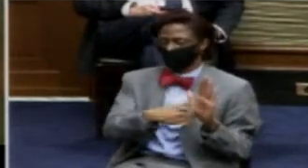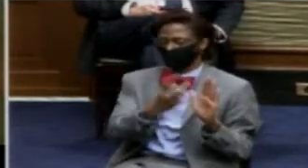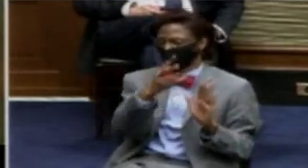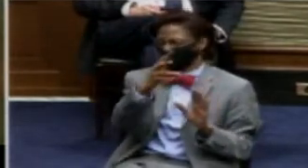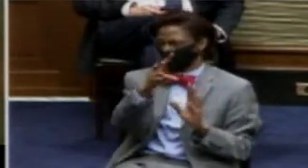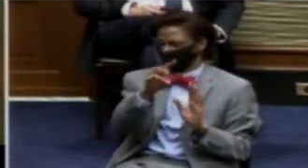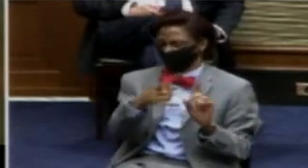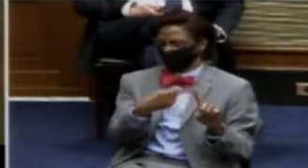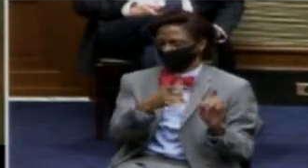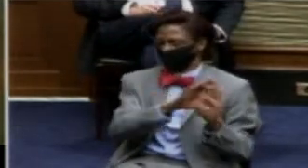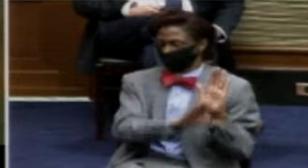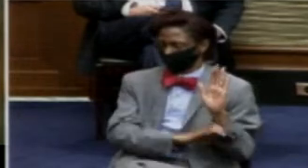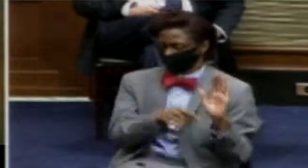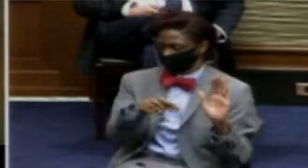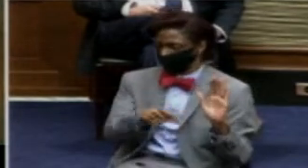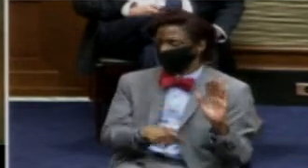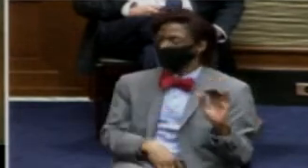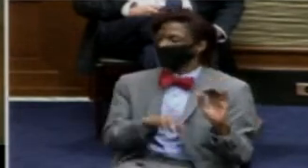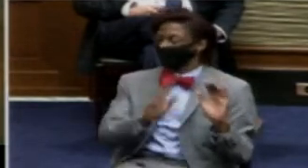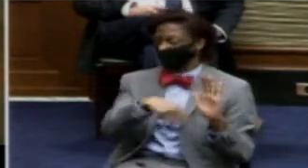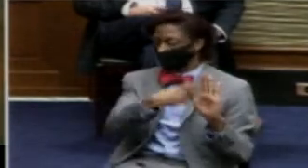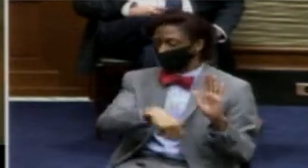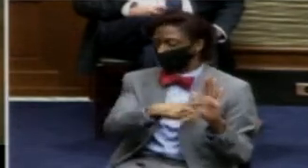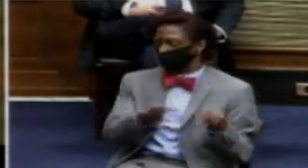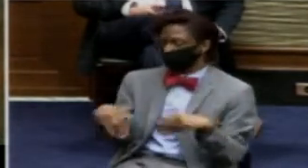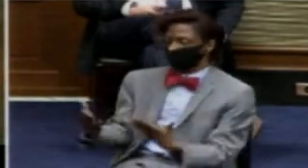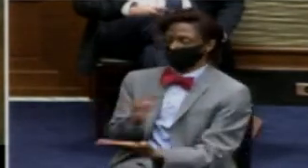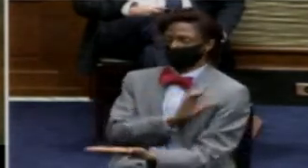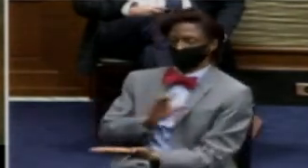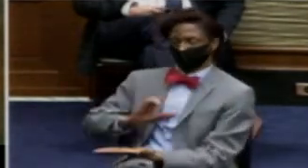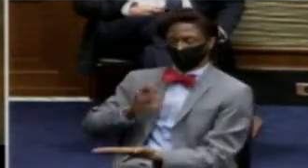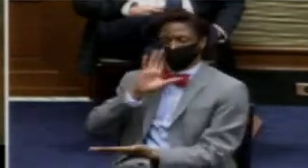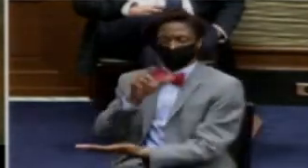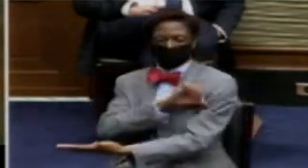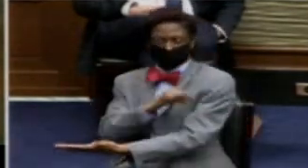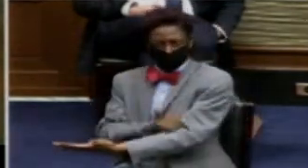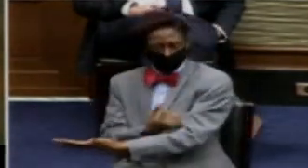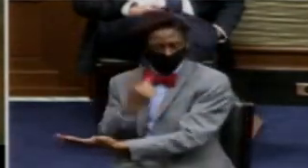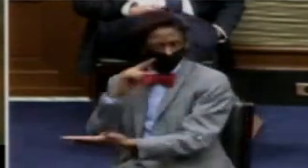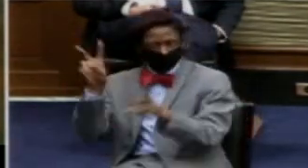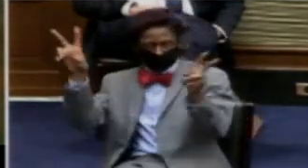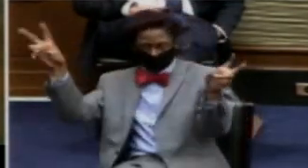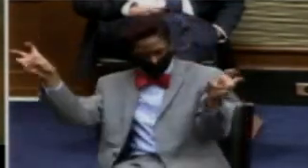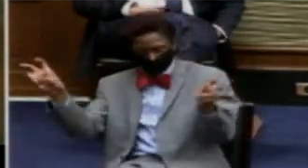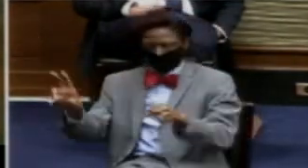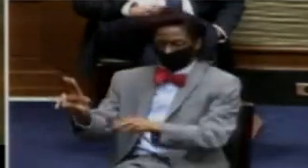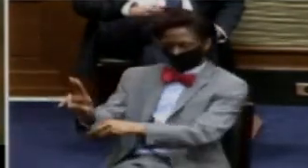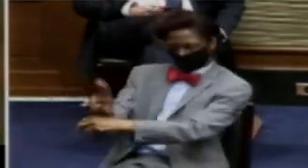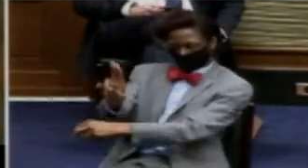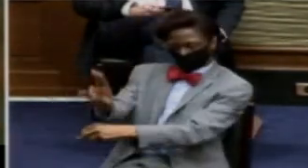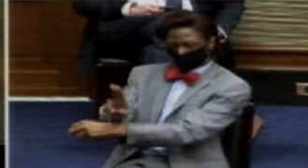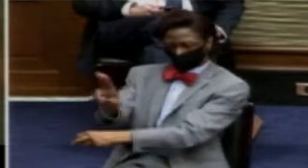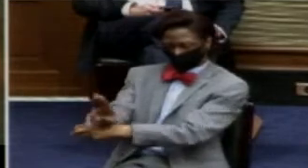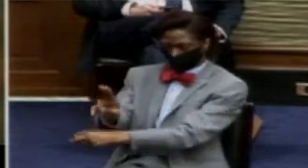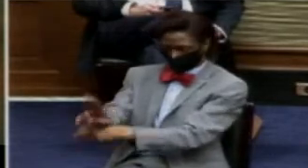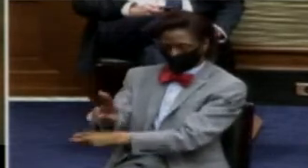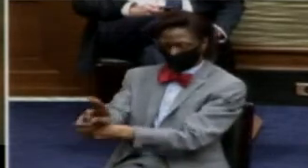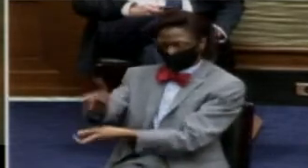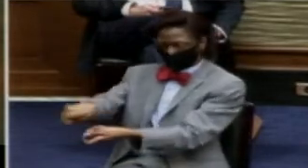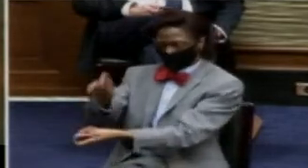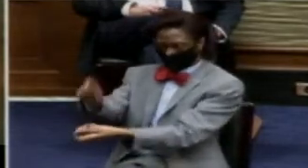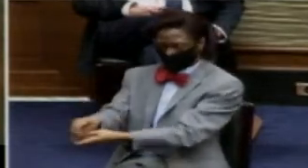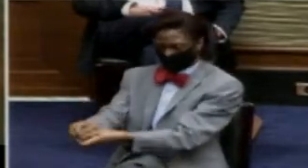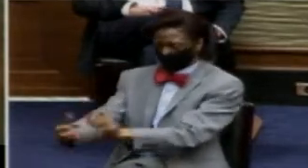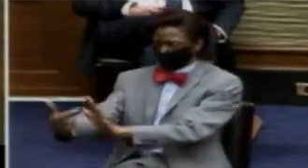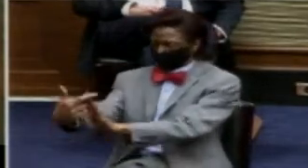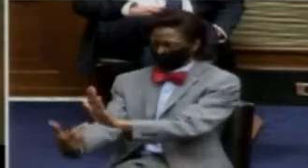Constitution. This clause gives Congress the authority, quote, to exercise exclusive legislation in all